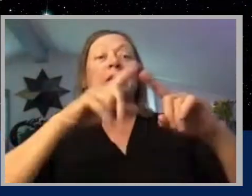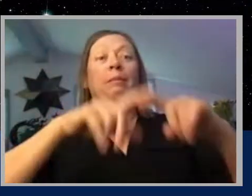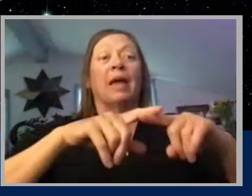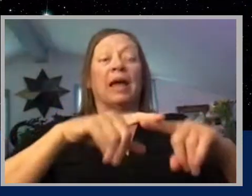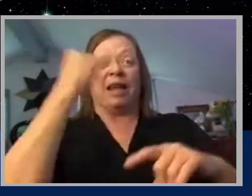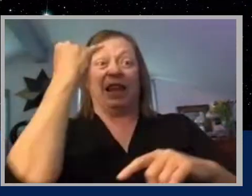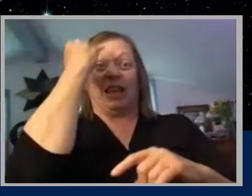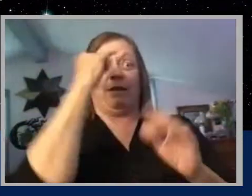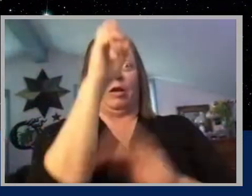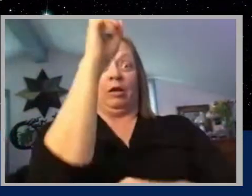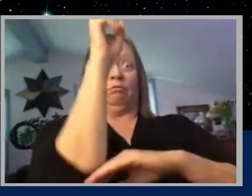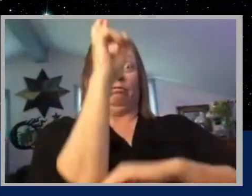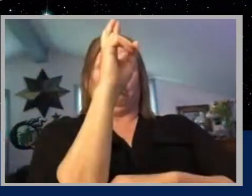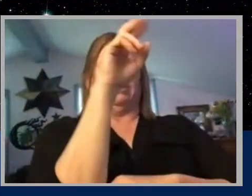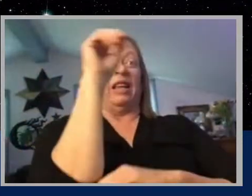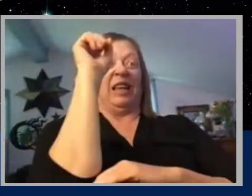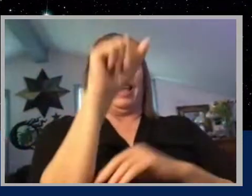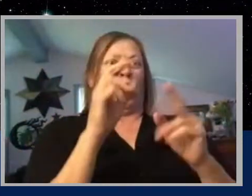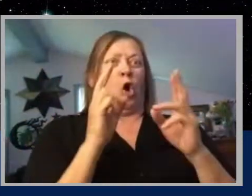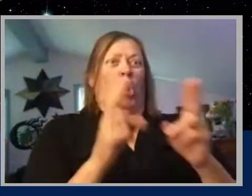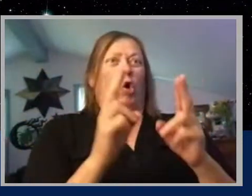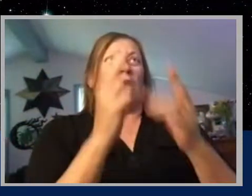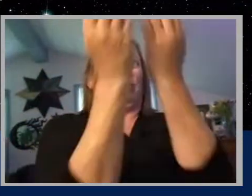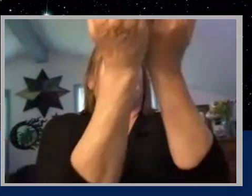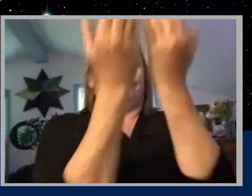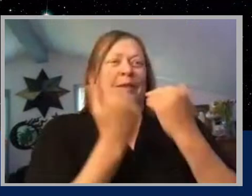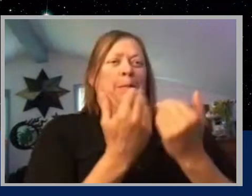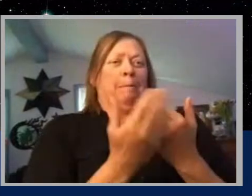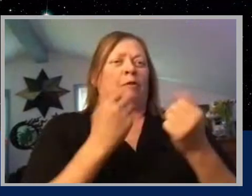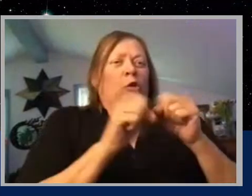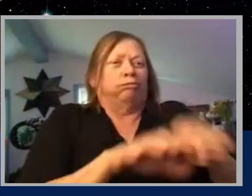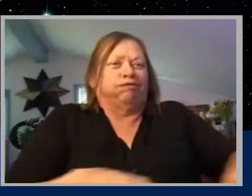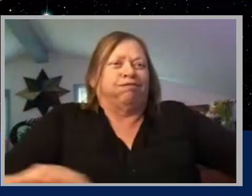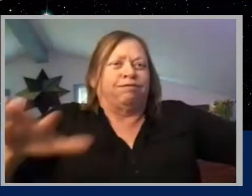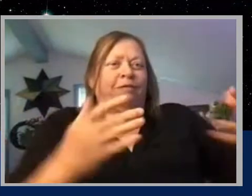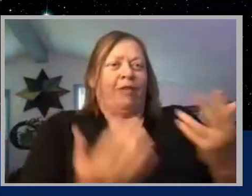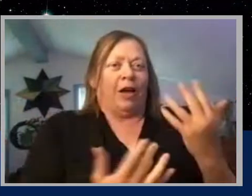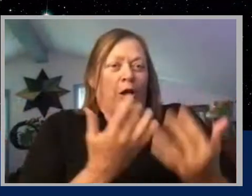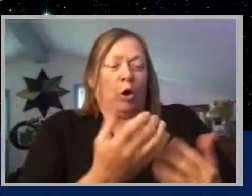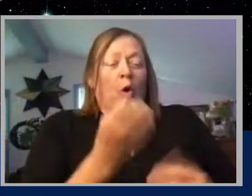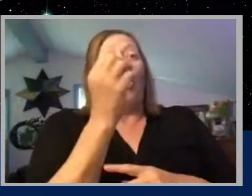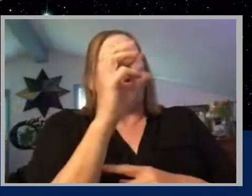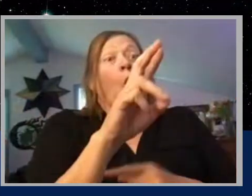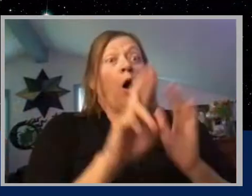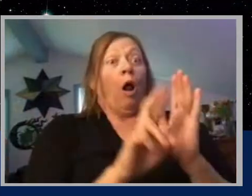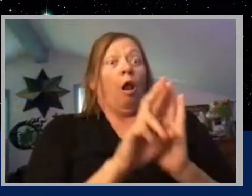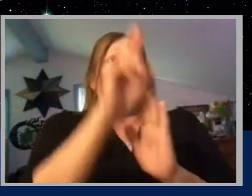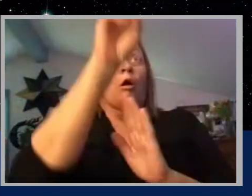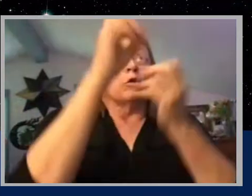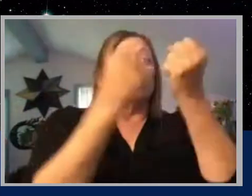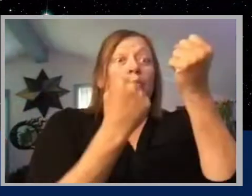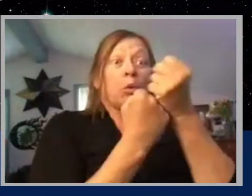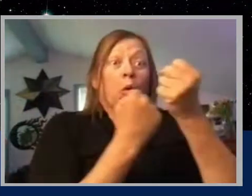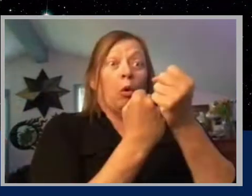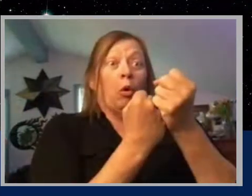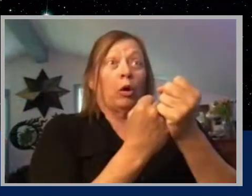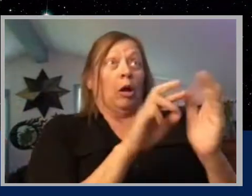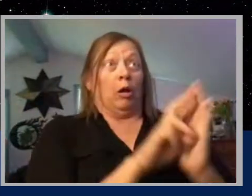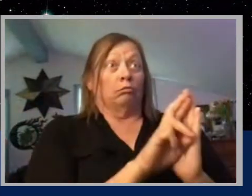abort with our launch abort system that's on top. That requirement, we know that where it will land, and so we